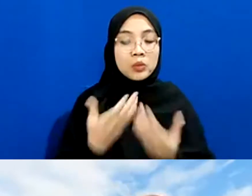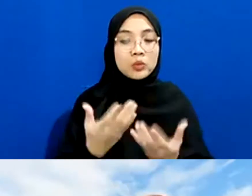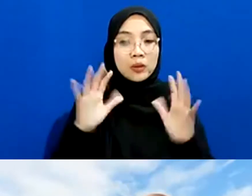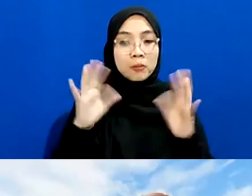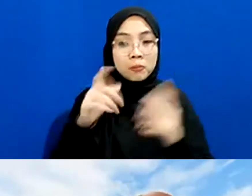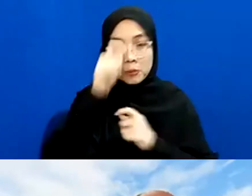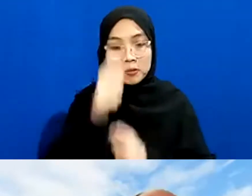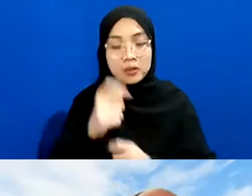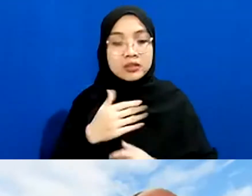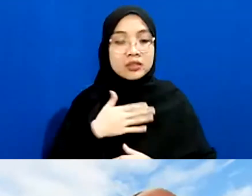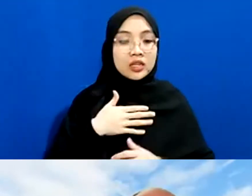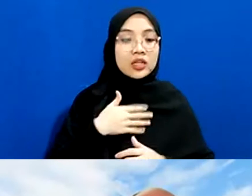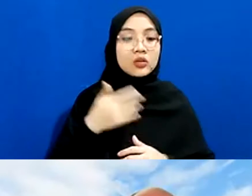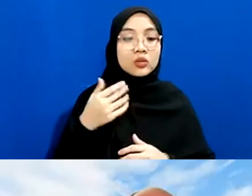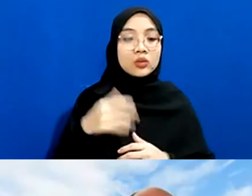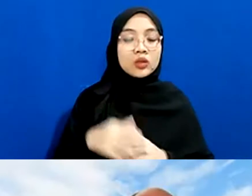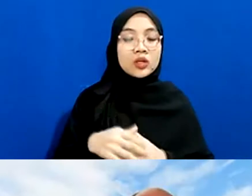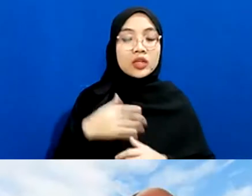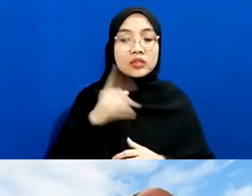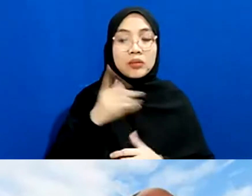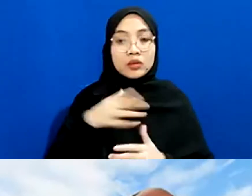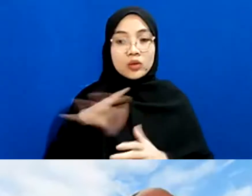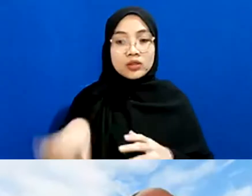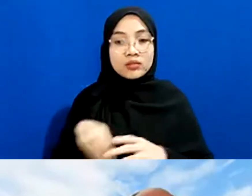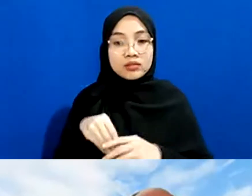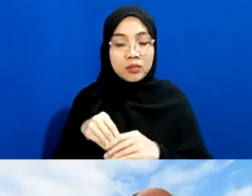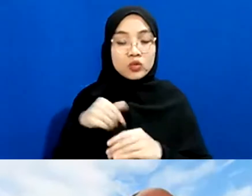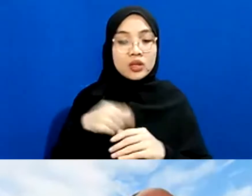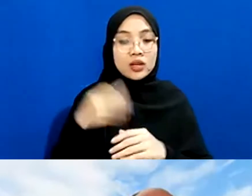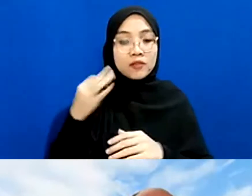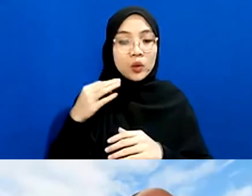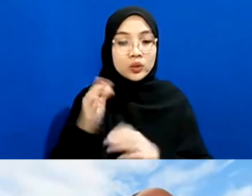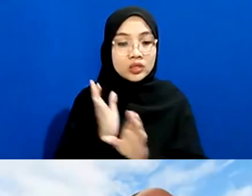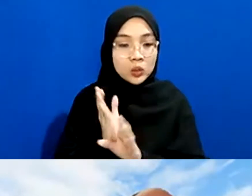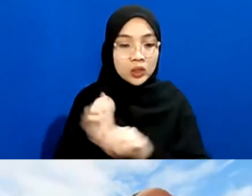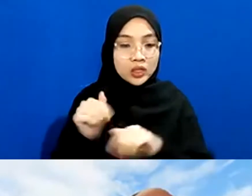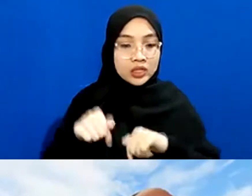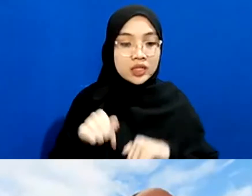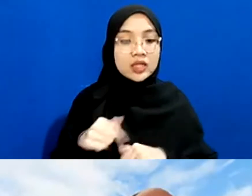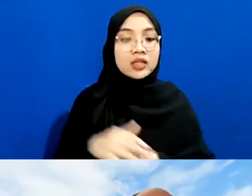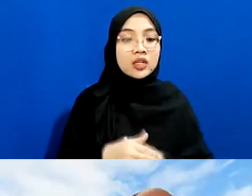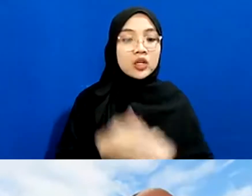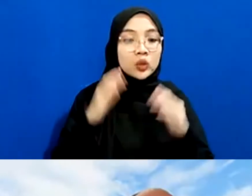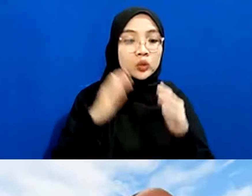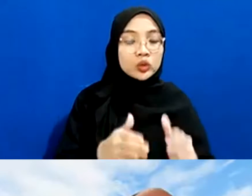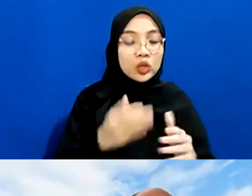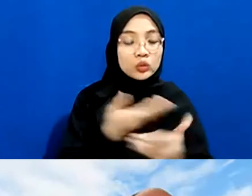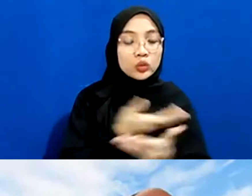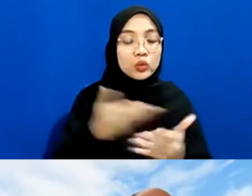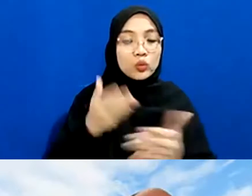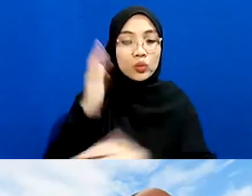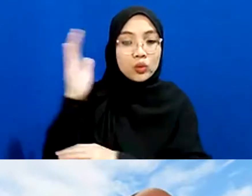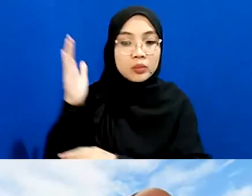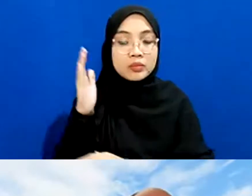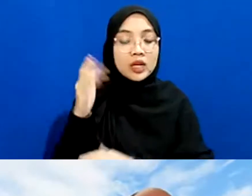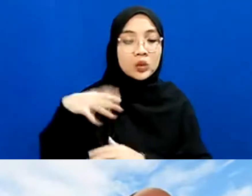of the faculty. First of all, is to all the lecturers at the last sessions,